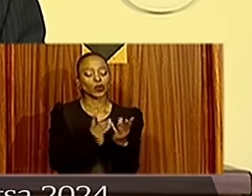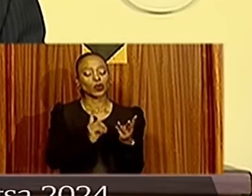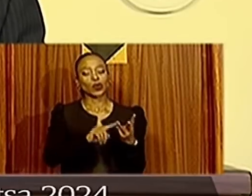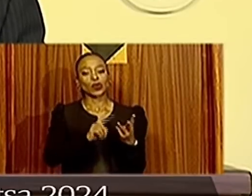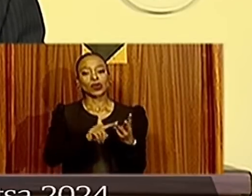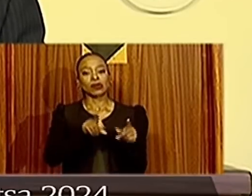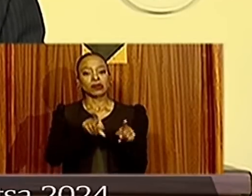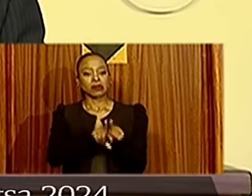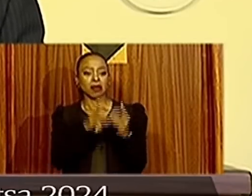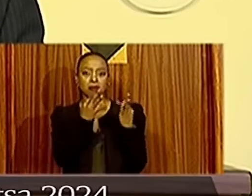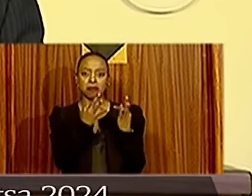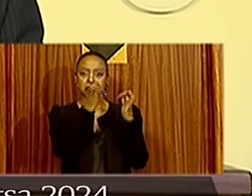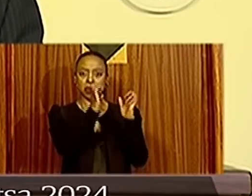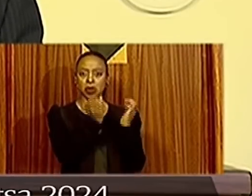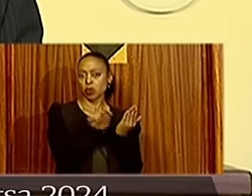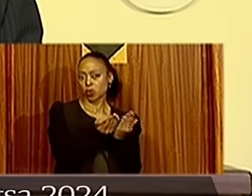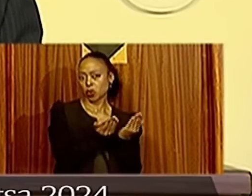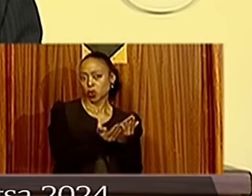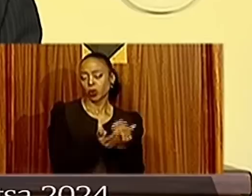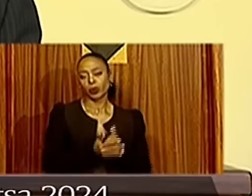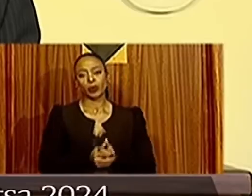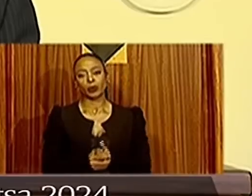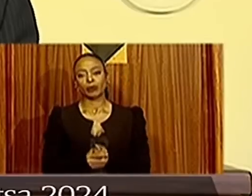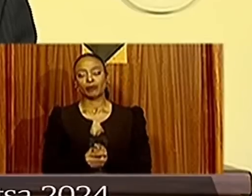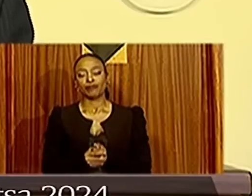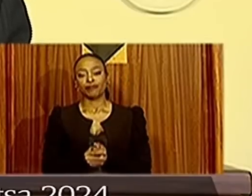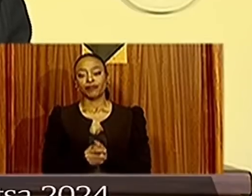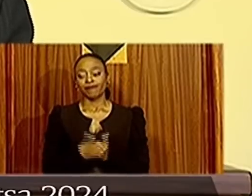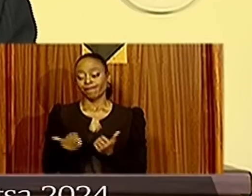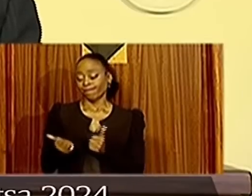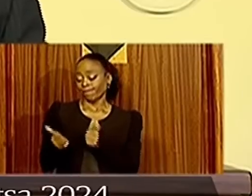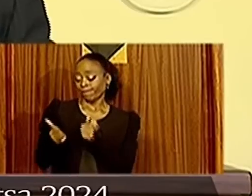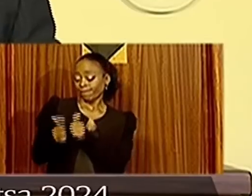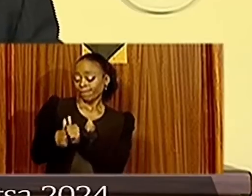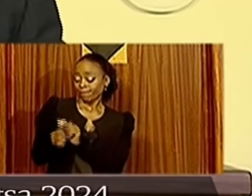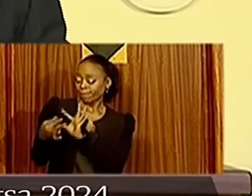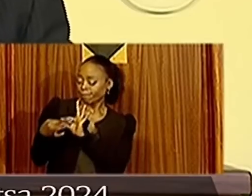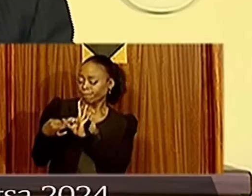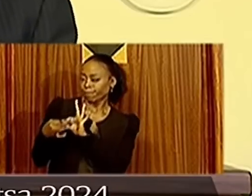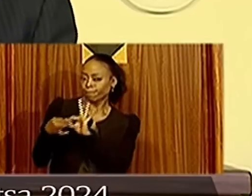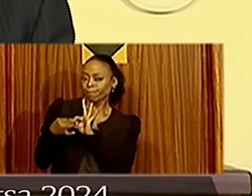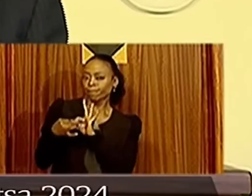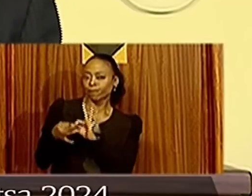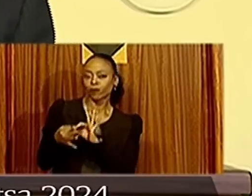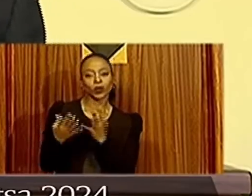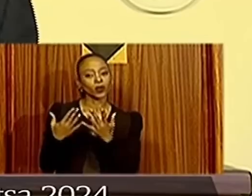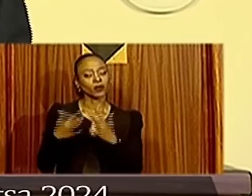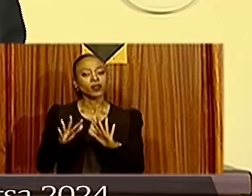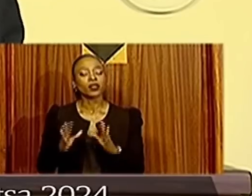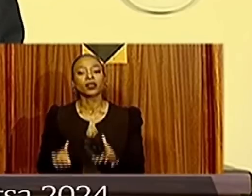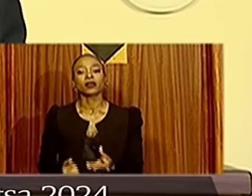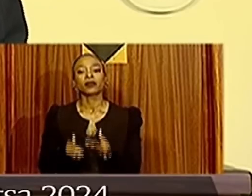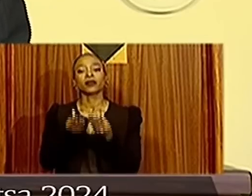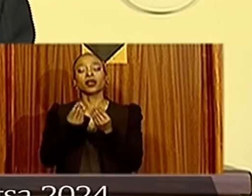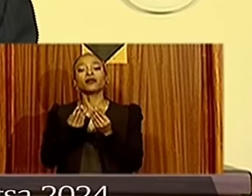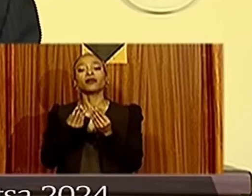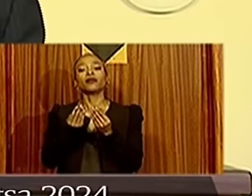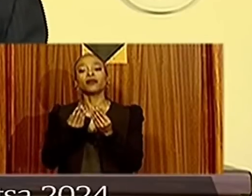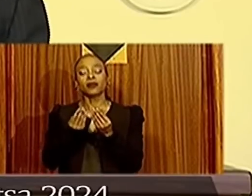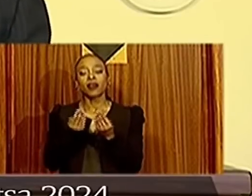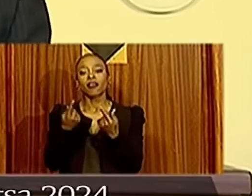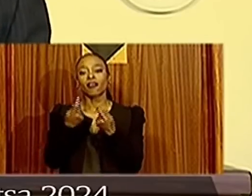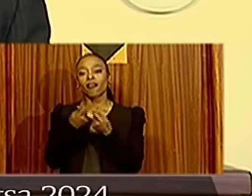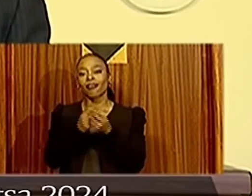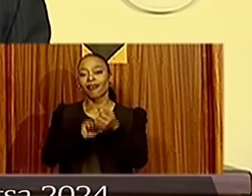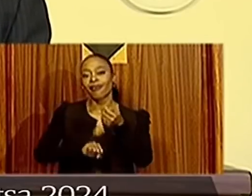in no-fee schools. Working together, we have sustainably increased financial